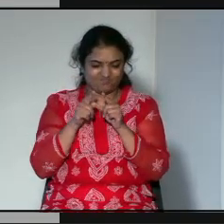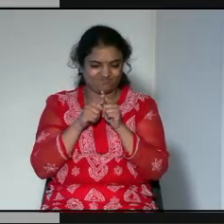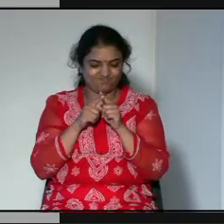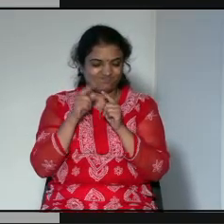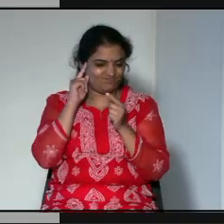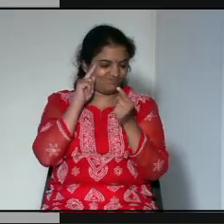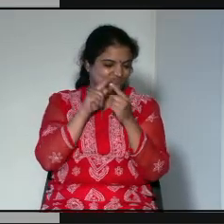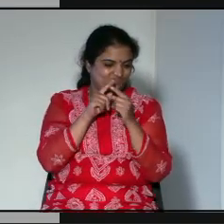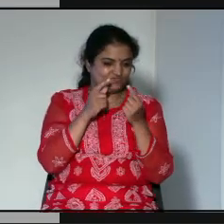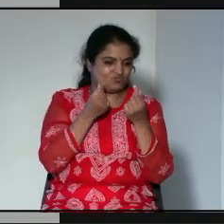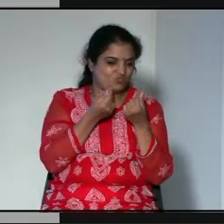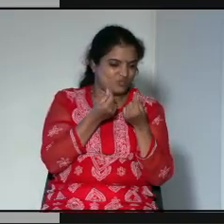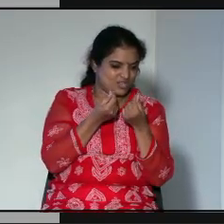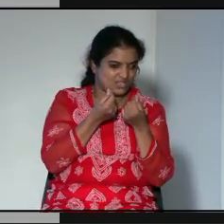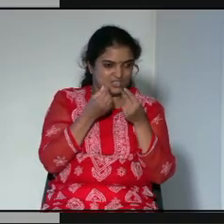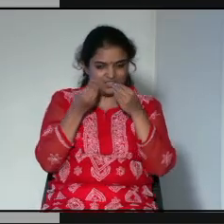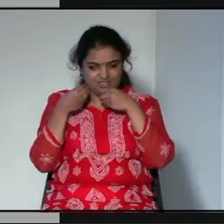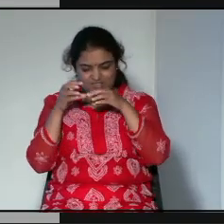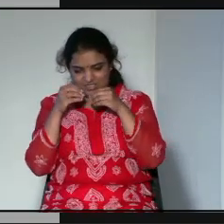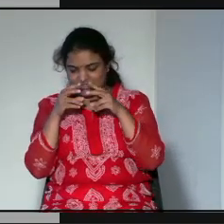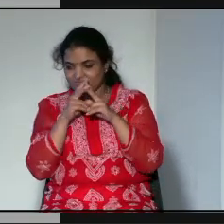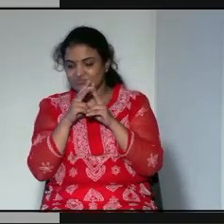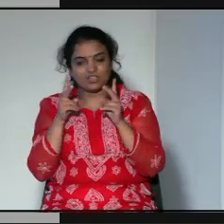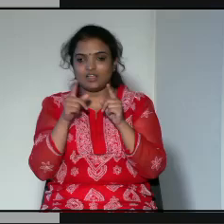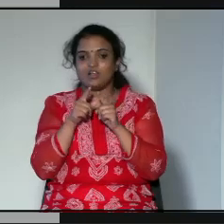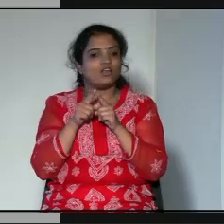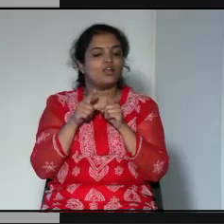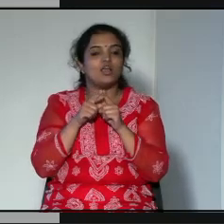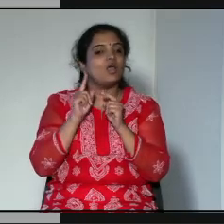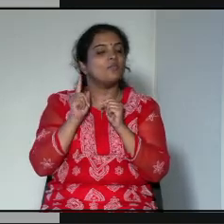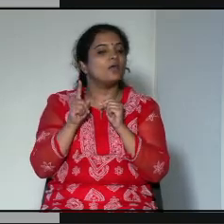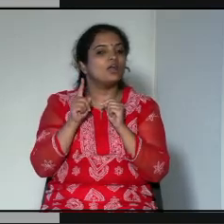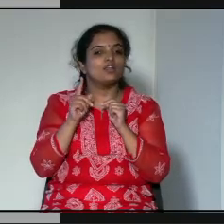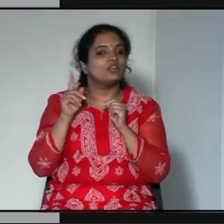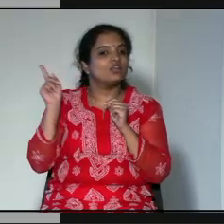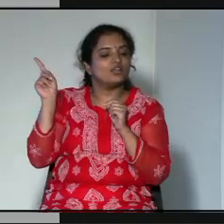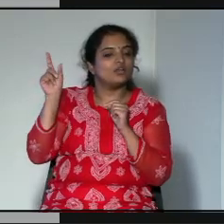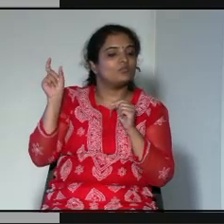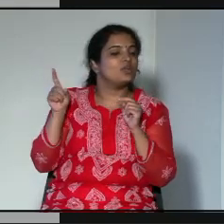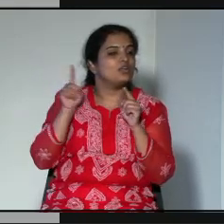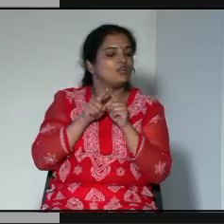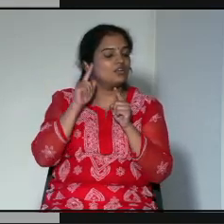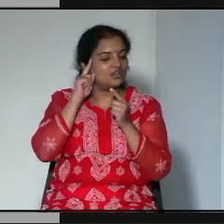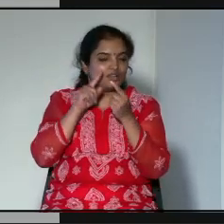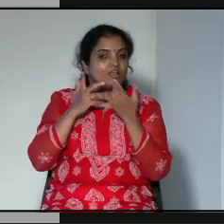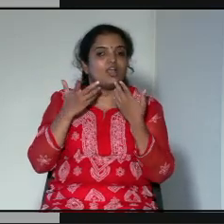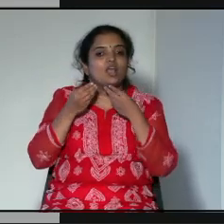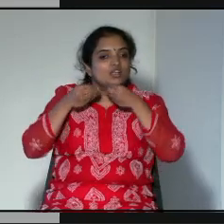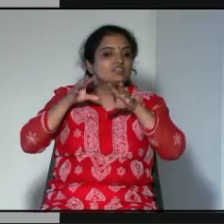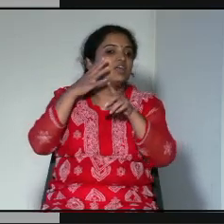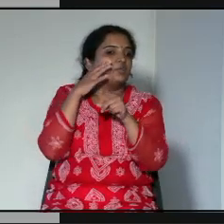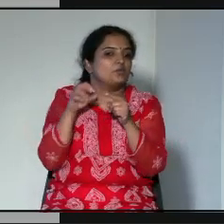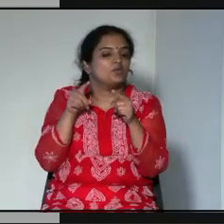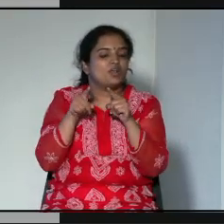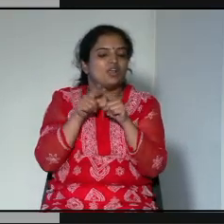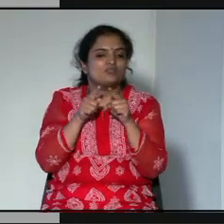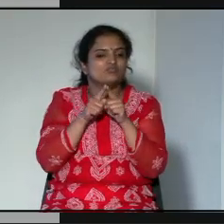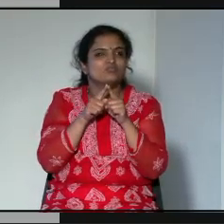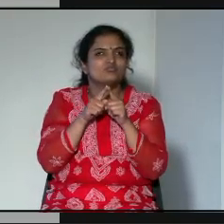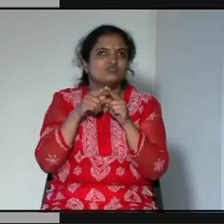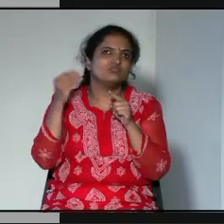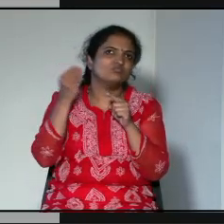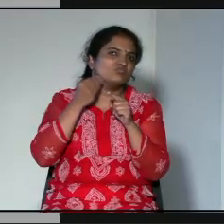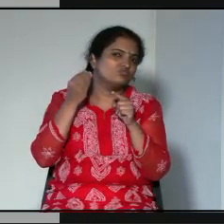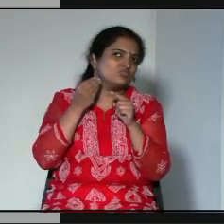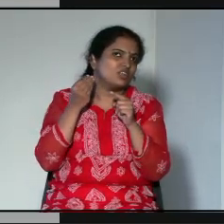remained perennially fraught. She was very market savvy and yet both unworldly and worldly on her own